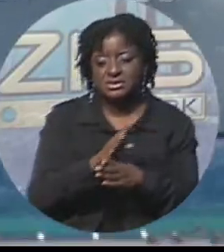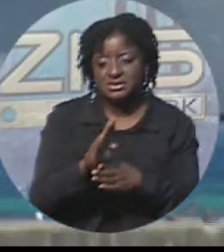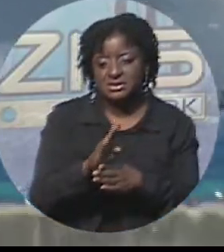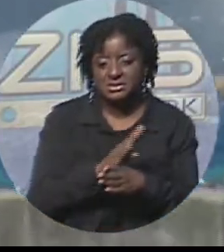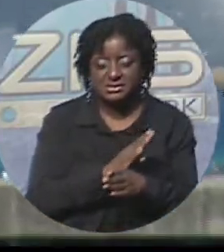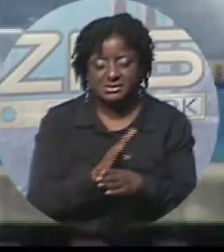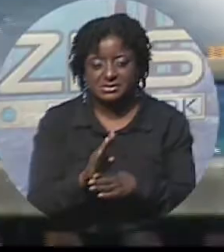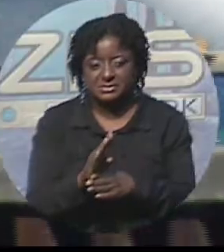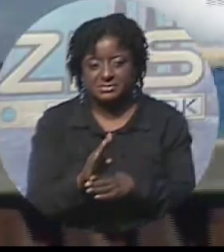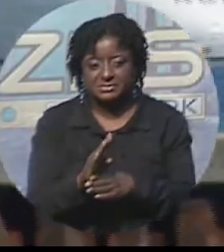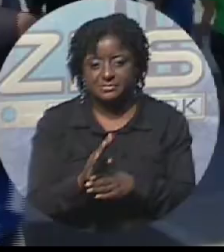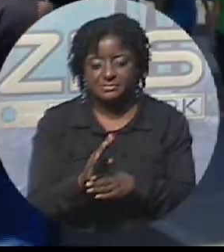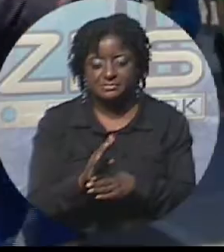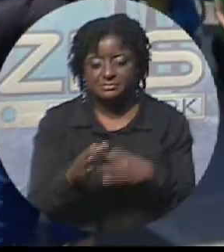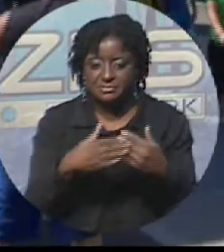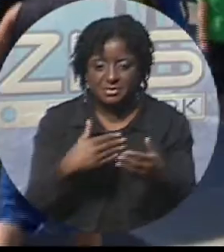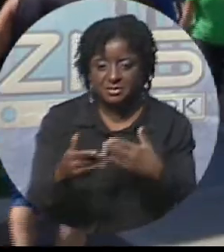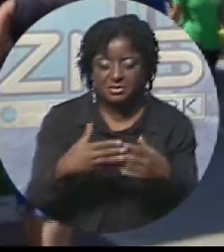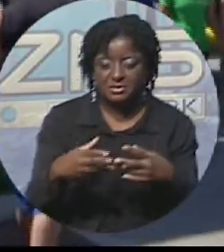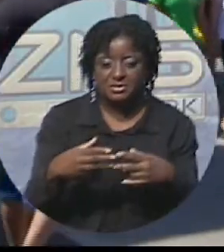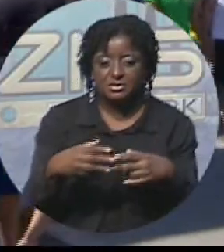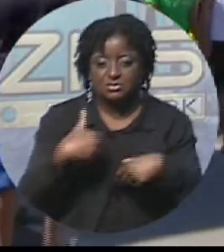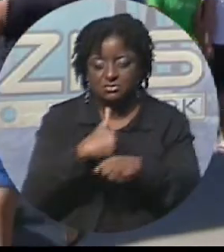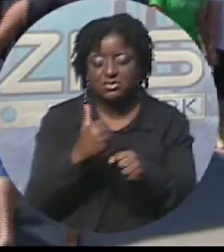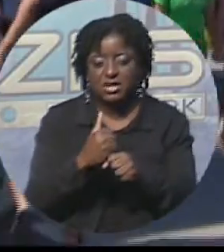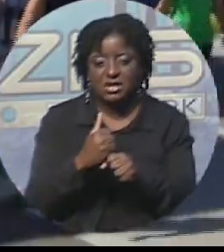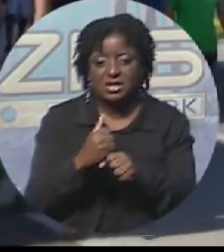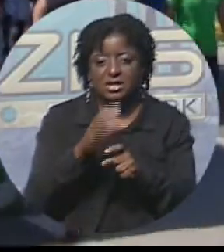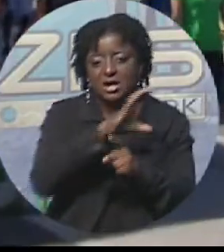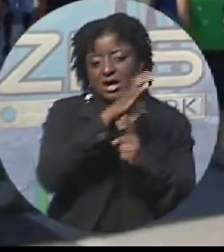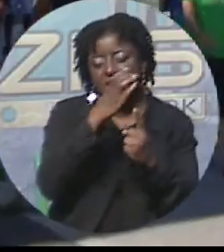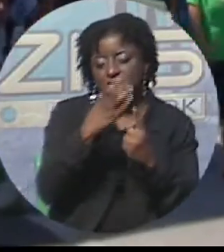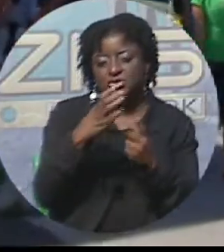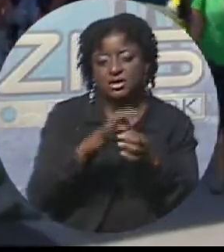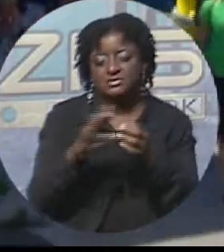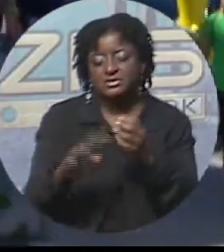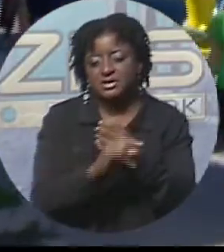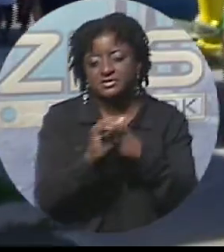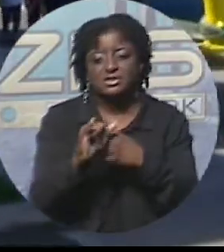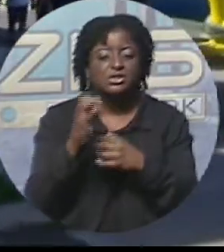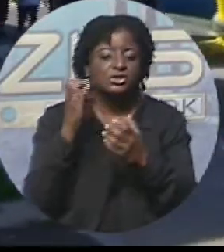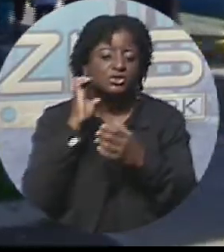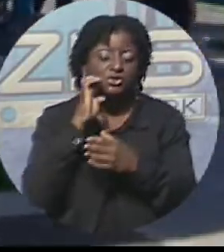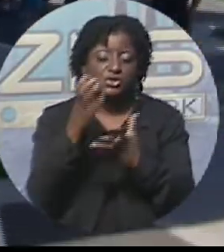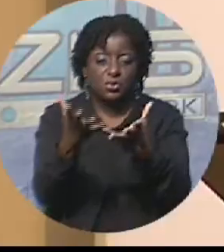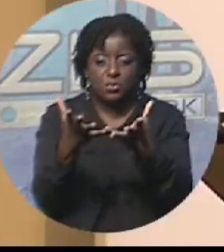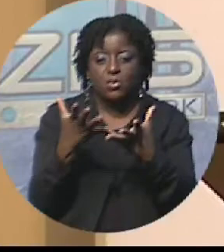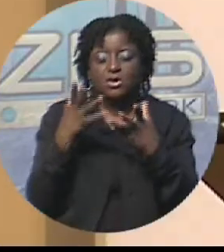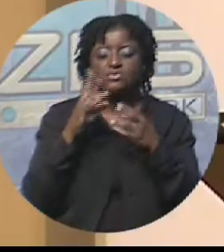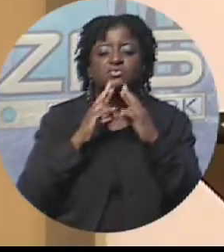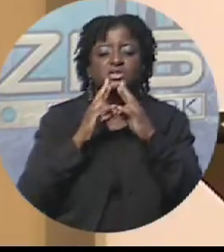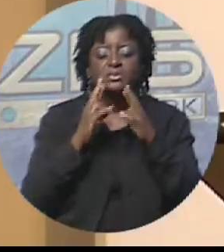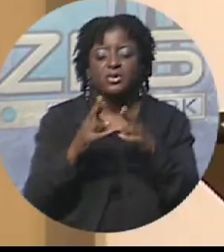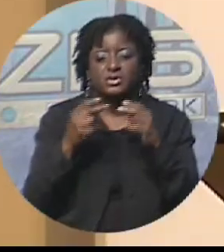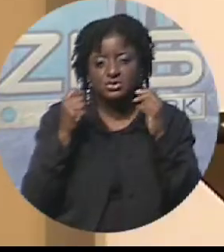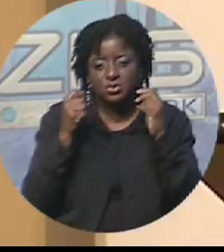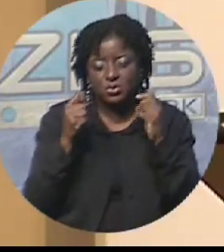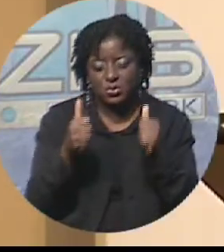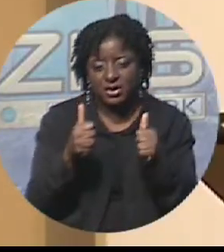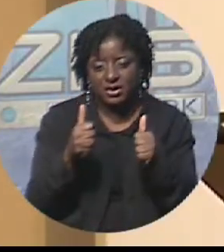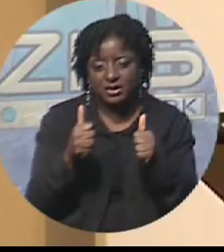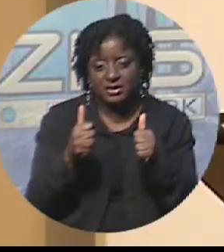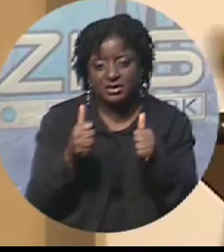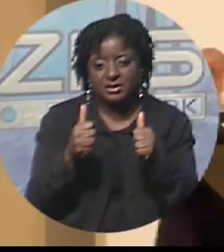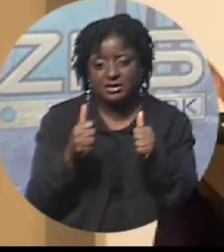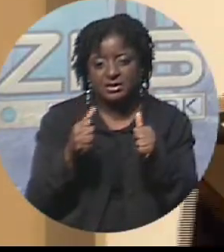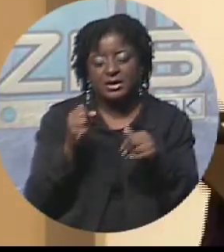the event there is an accident at sea, she wants the response to be quick, efficient, and effective. Our ports service